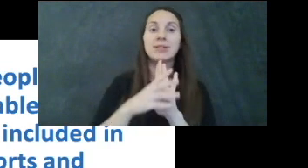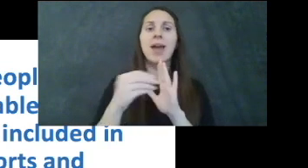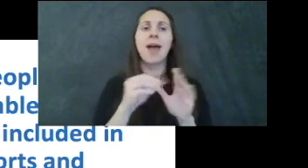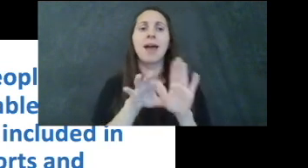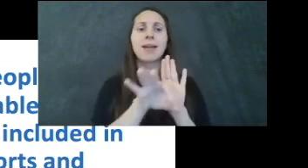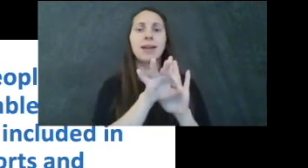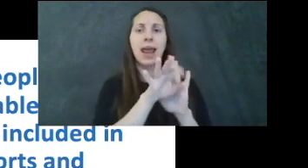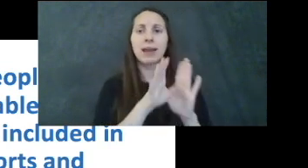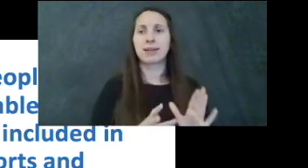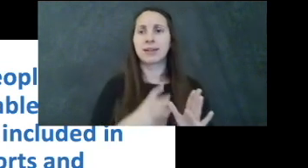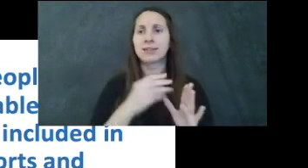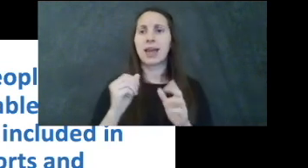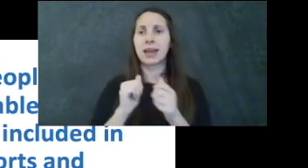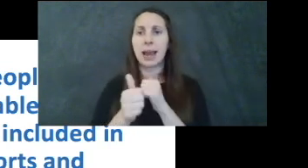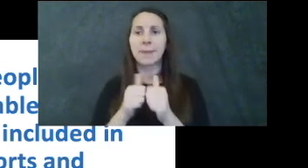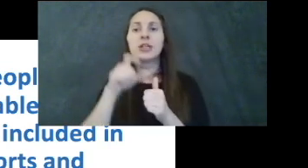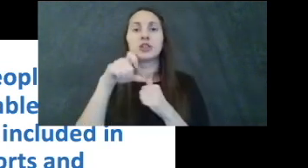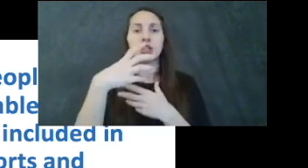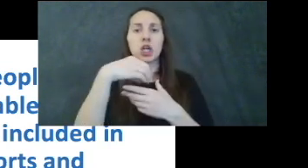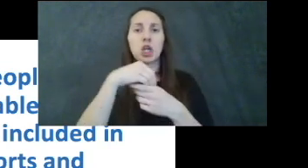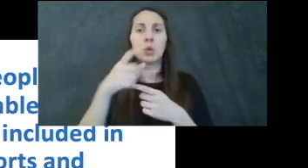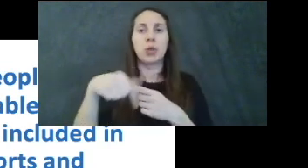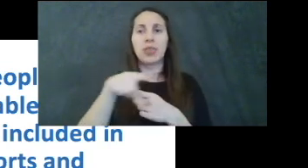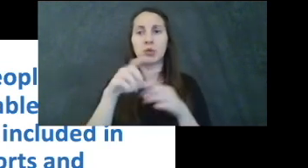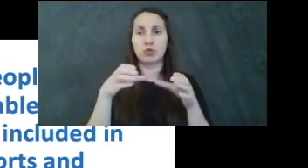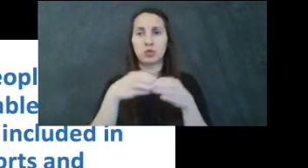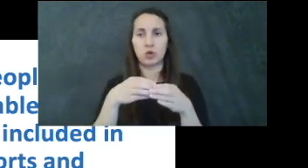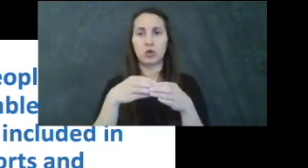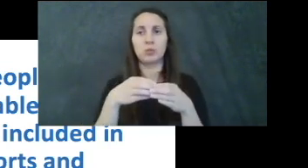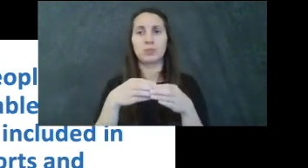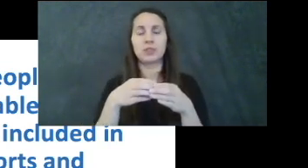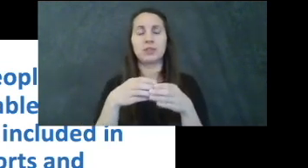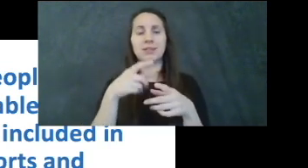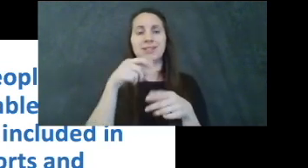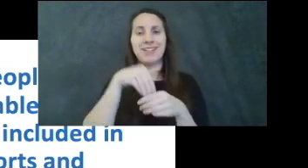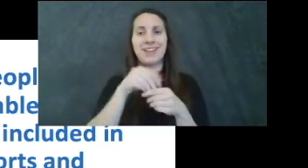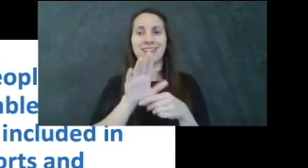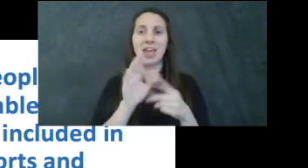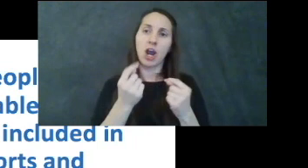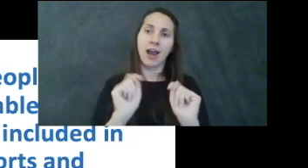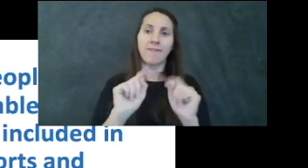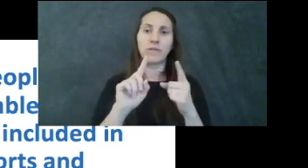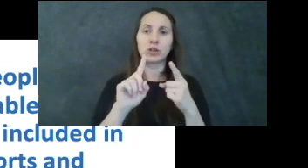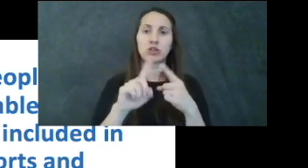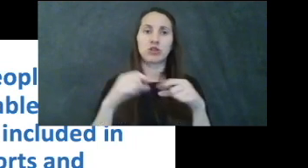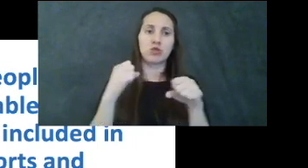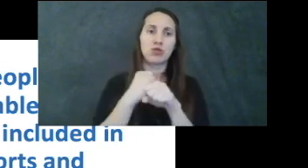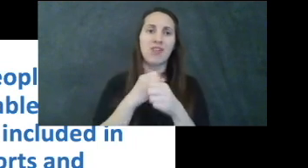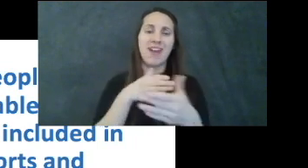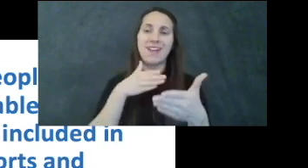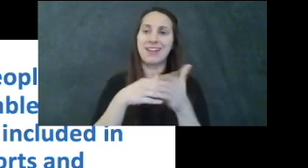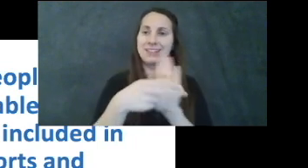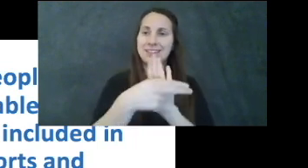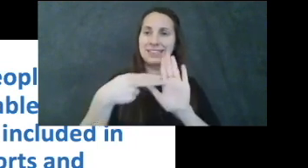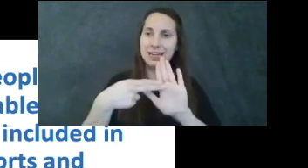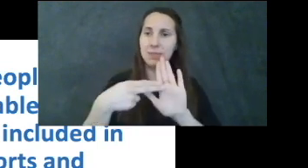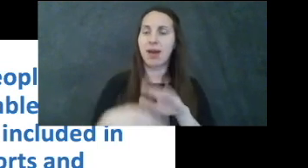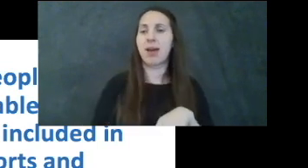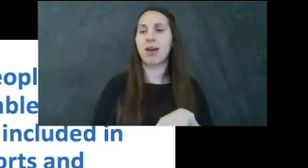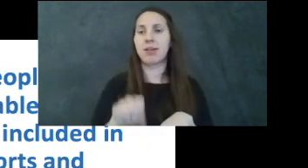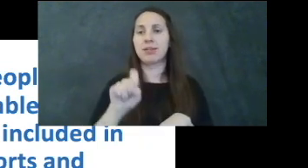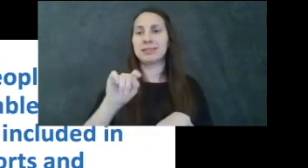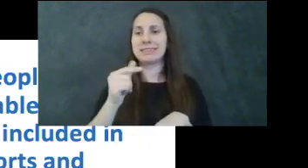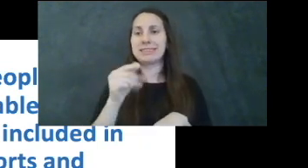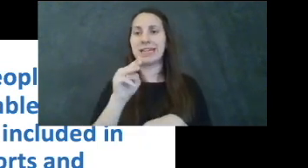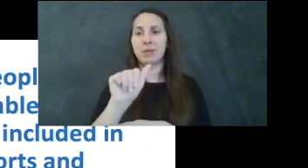the constituencies in their efforts and fight against stigma and bias. The voters here in the community